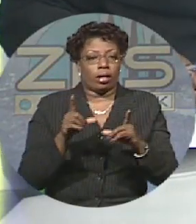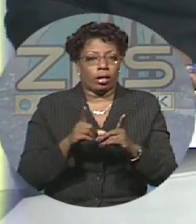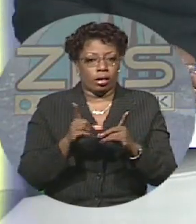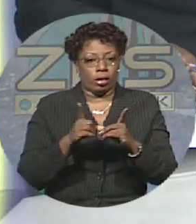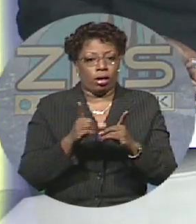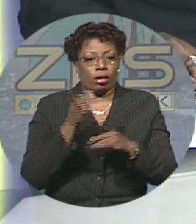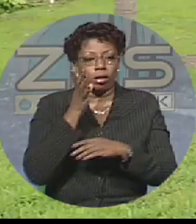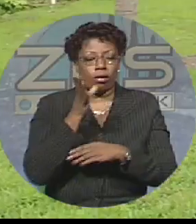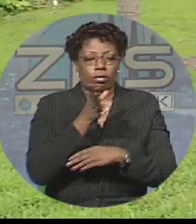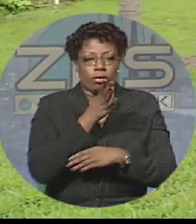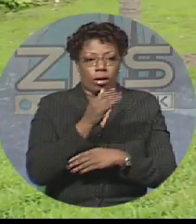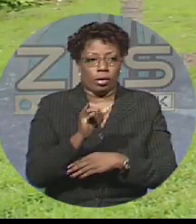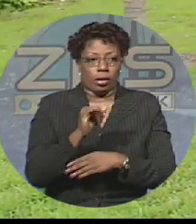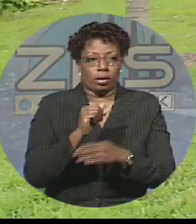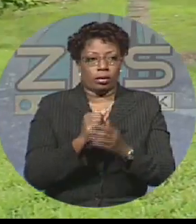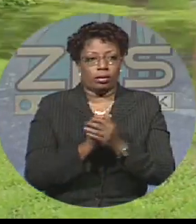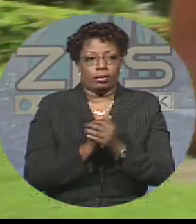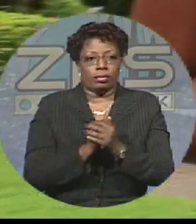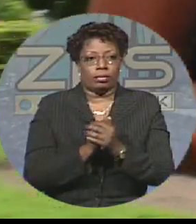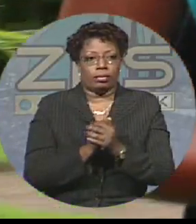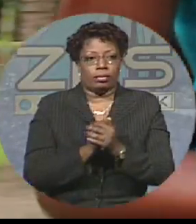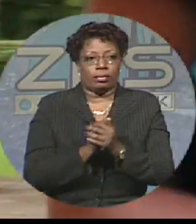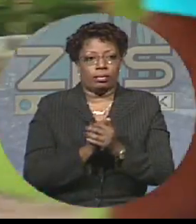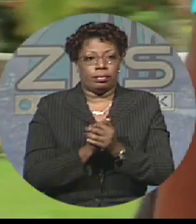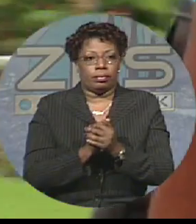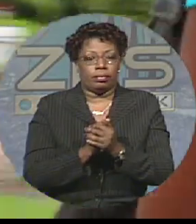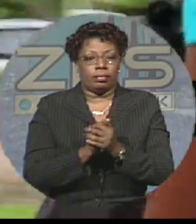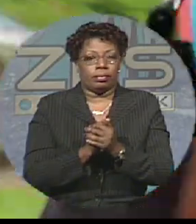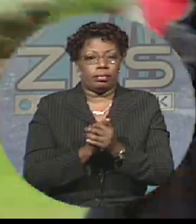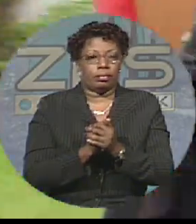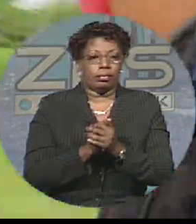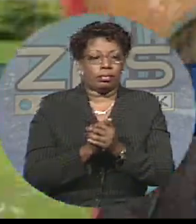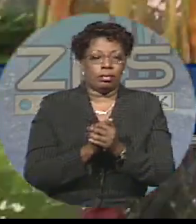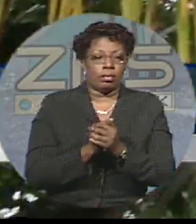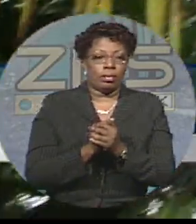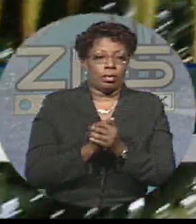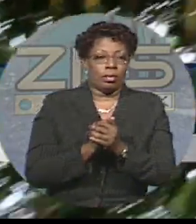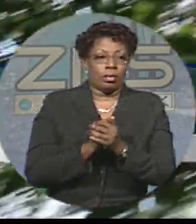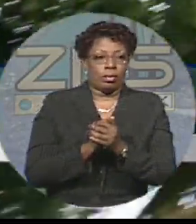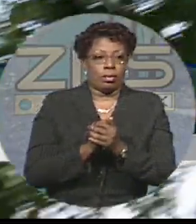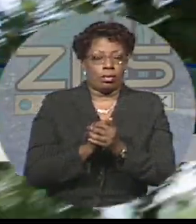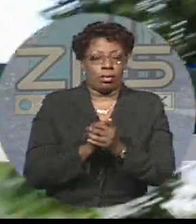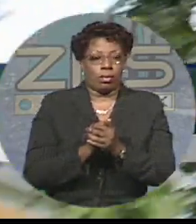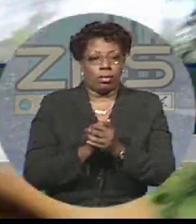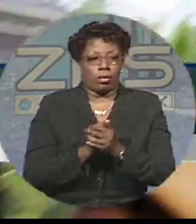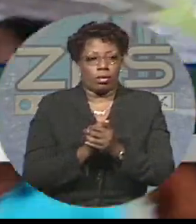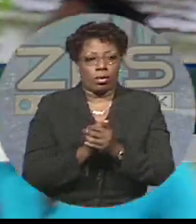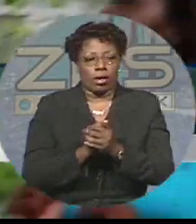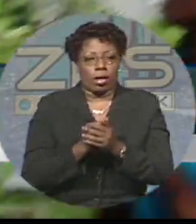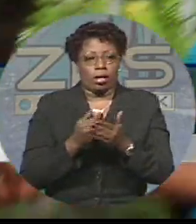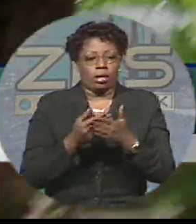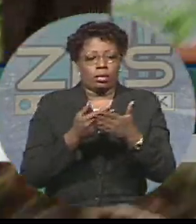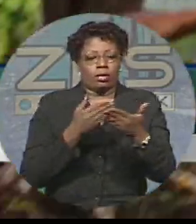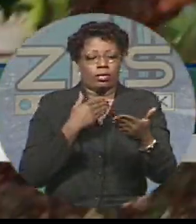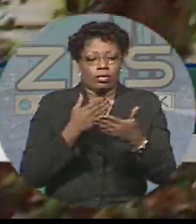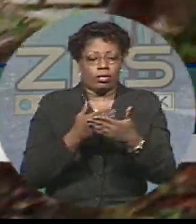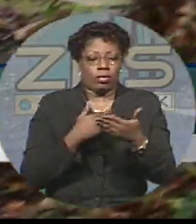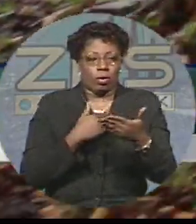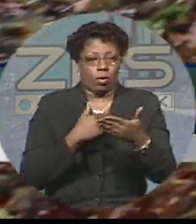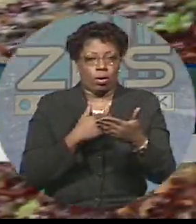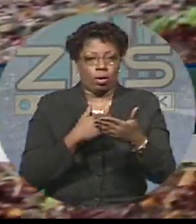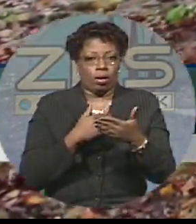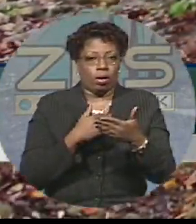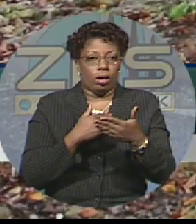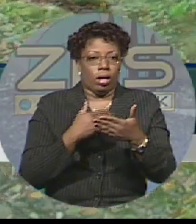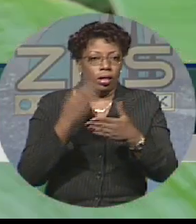Davis. By day, she is a woman of elegance, poise, and stature. And before the sun goes down, wife of the Deputy Prime